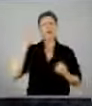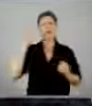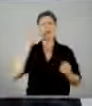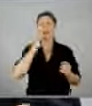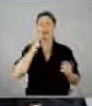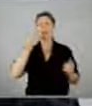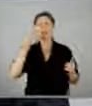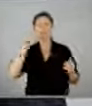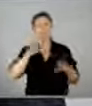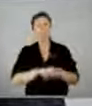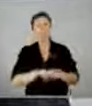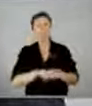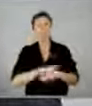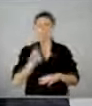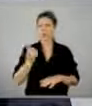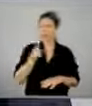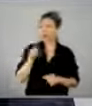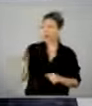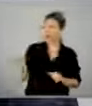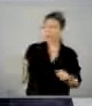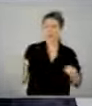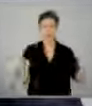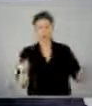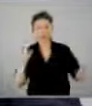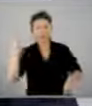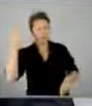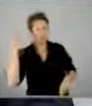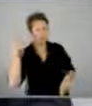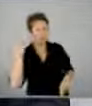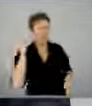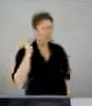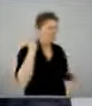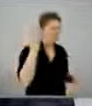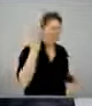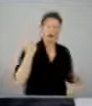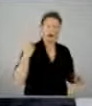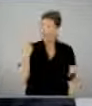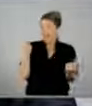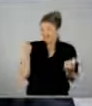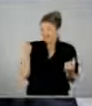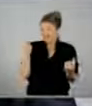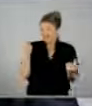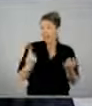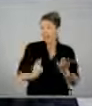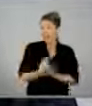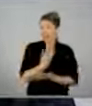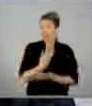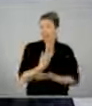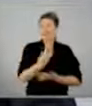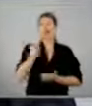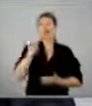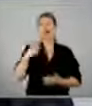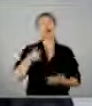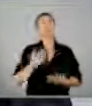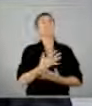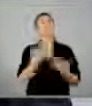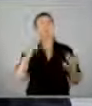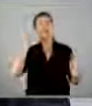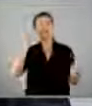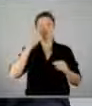who makes contact and things like that. I accept that. So I make no judgments about that. In fact, one of the things that have concerned me most about this